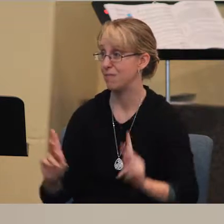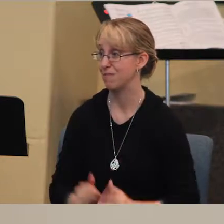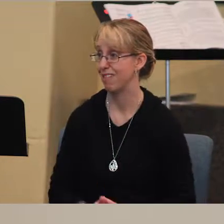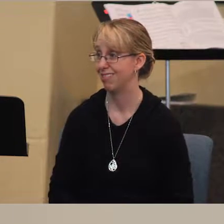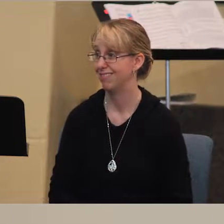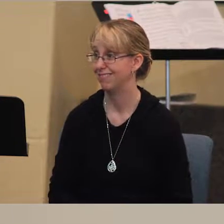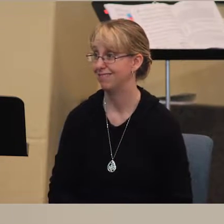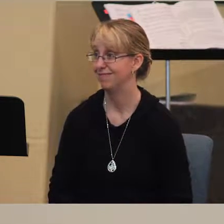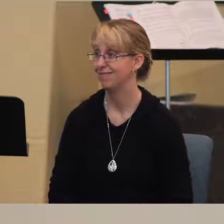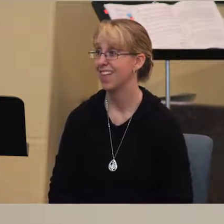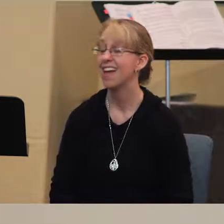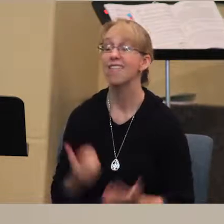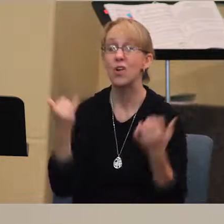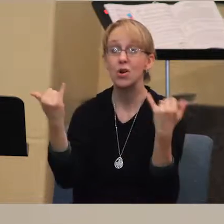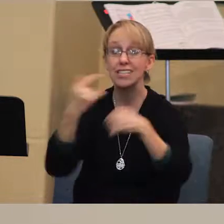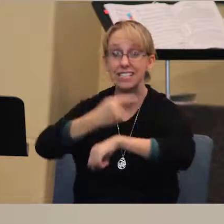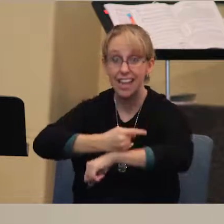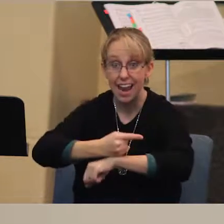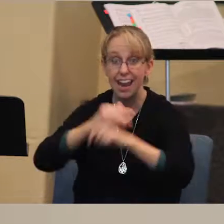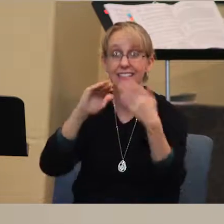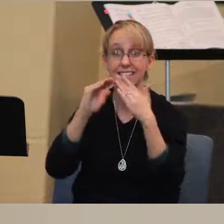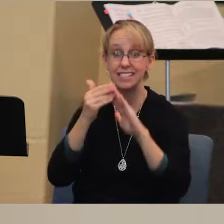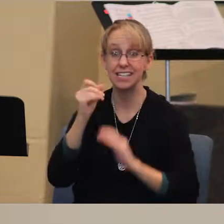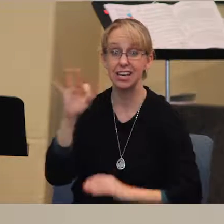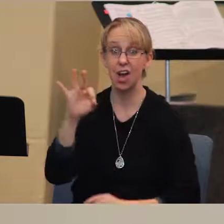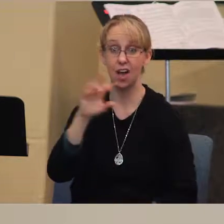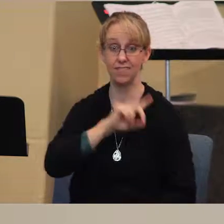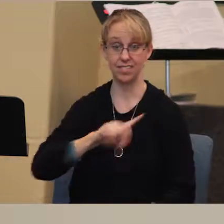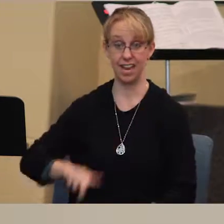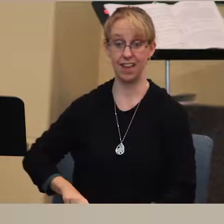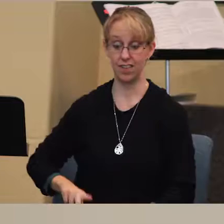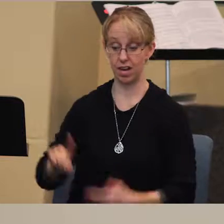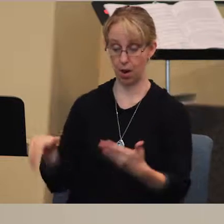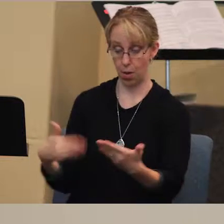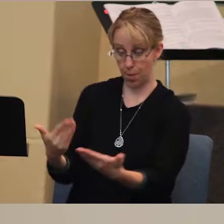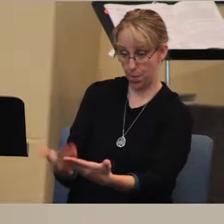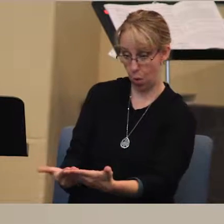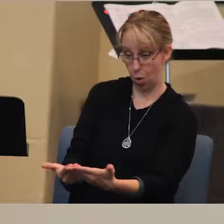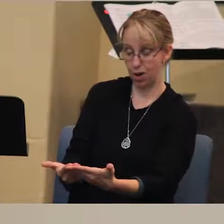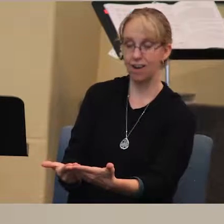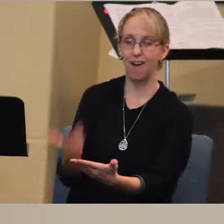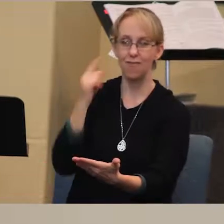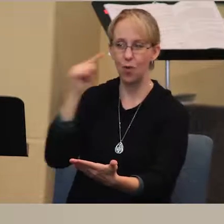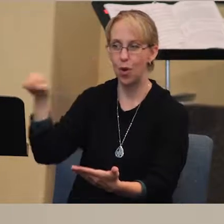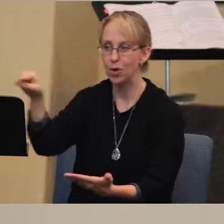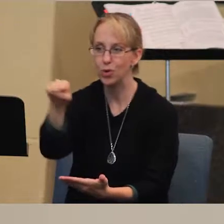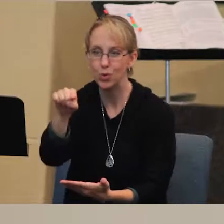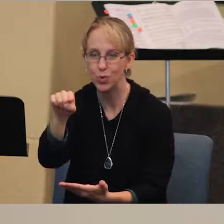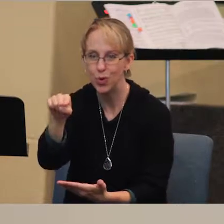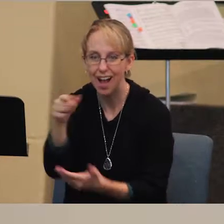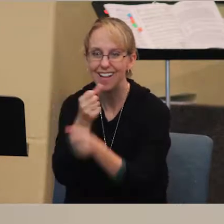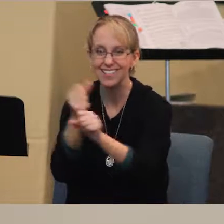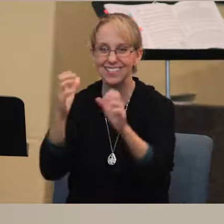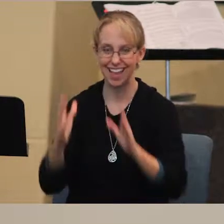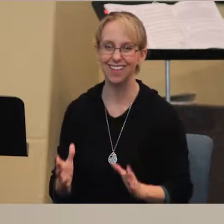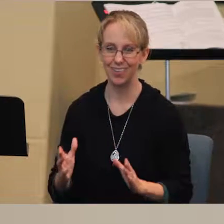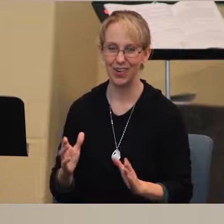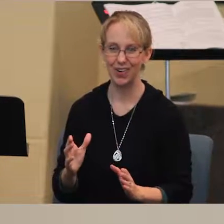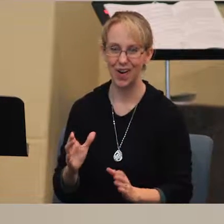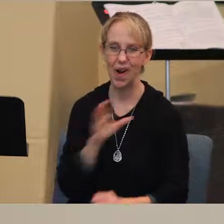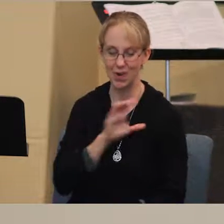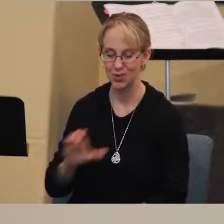people. For today in the city of David, there has been born for you a Savior who is